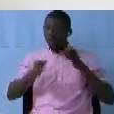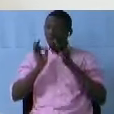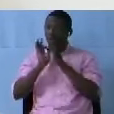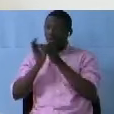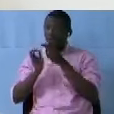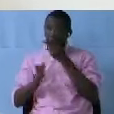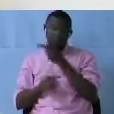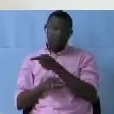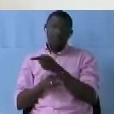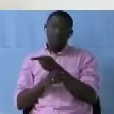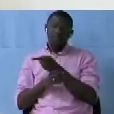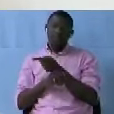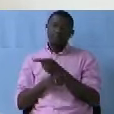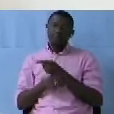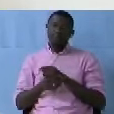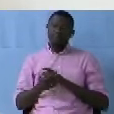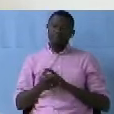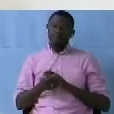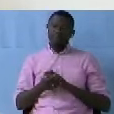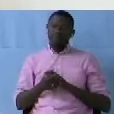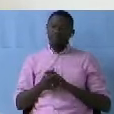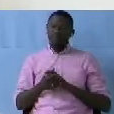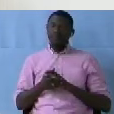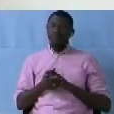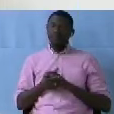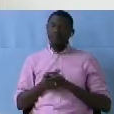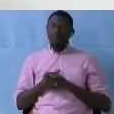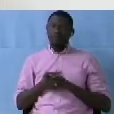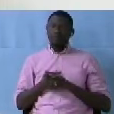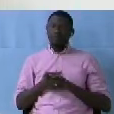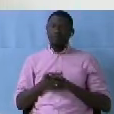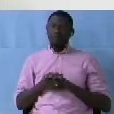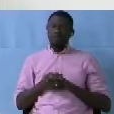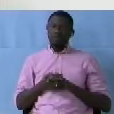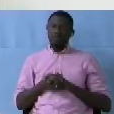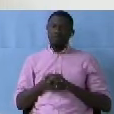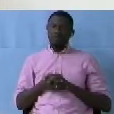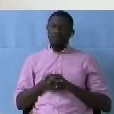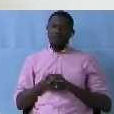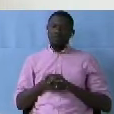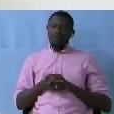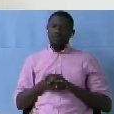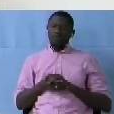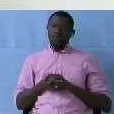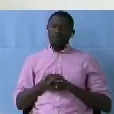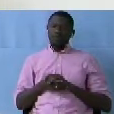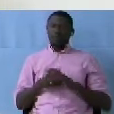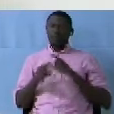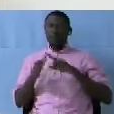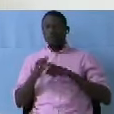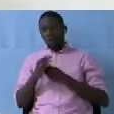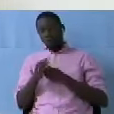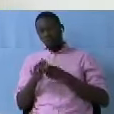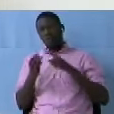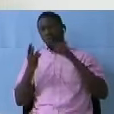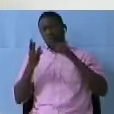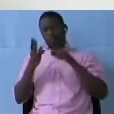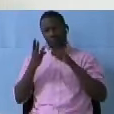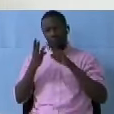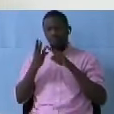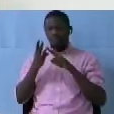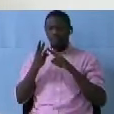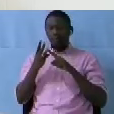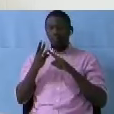fekke ne amna atekay bo xamne bu or la bo xamne ñoom dañ soxla xibar bobu. Or three. Voilà, ñettel